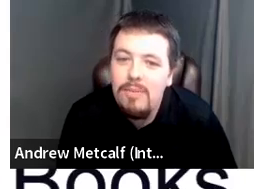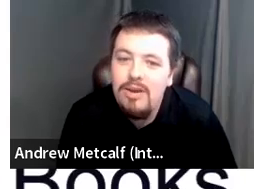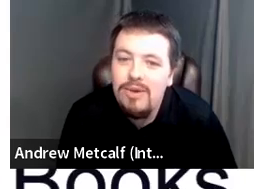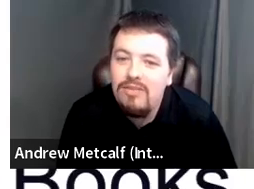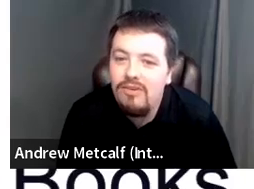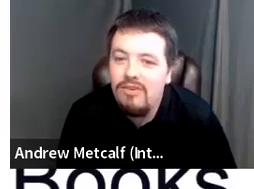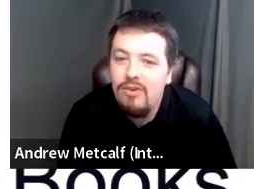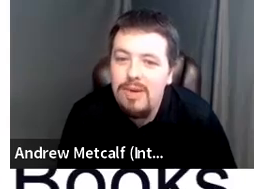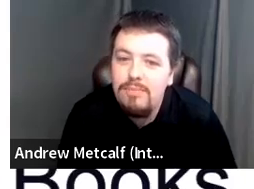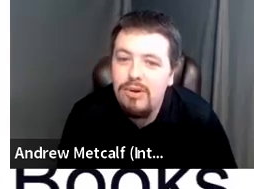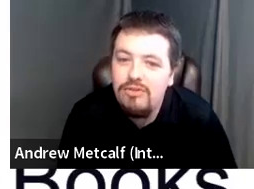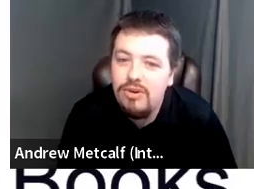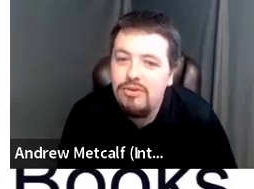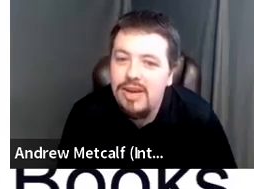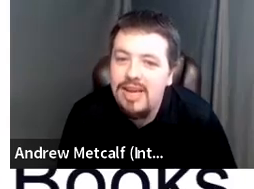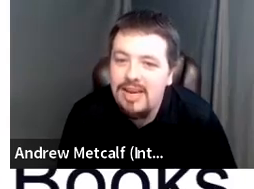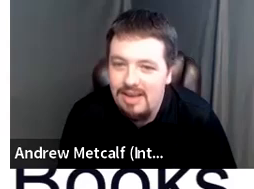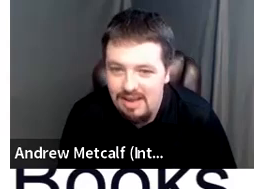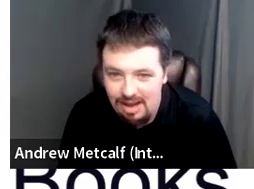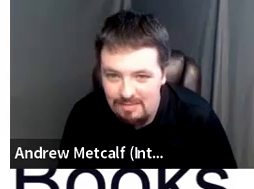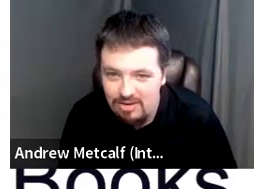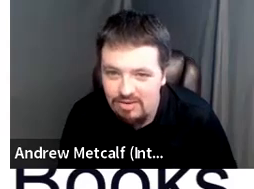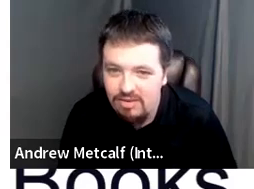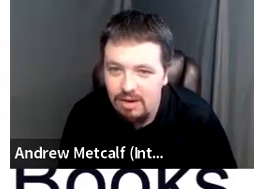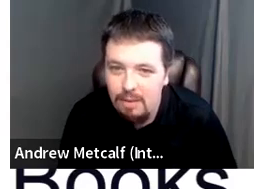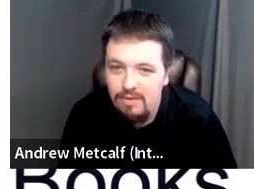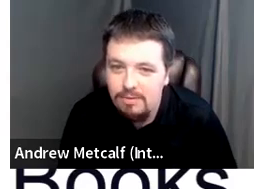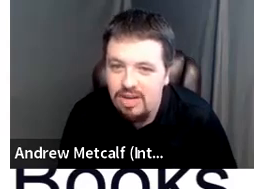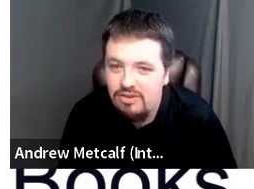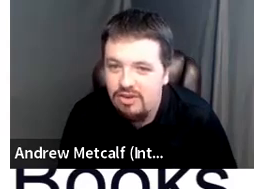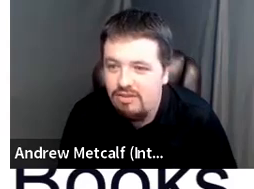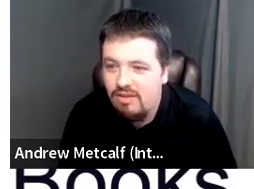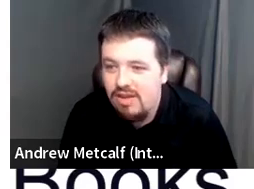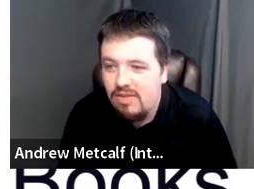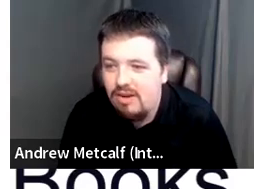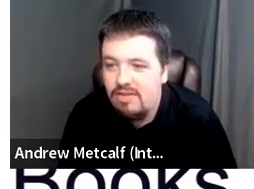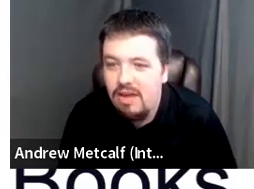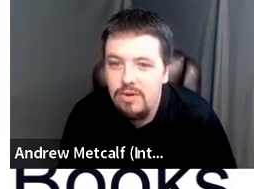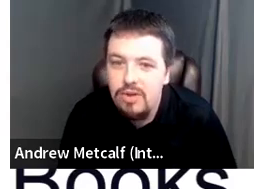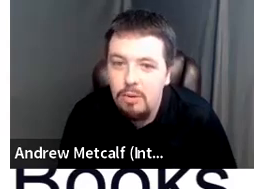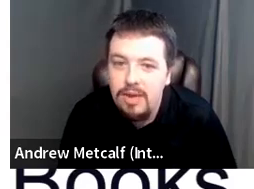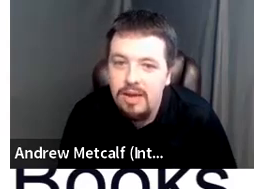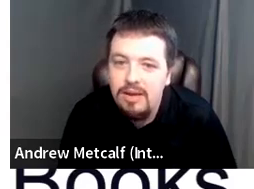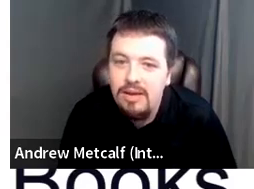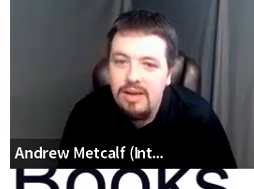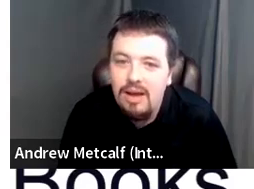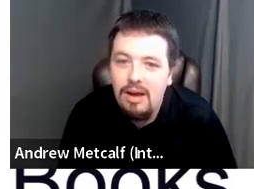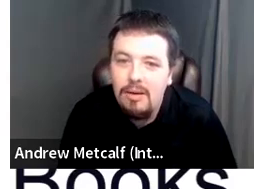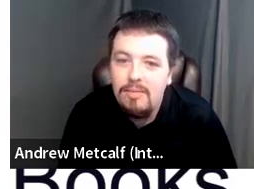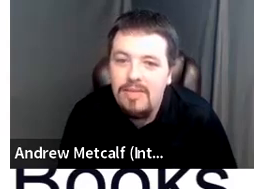There's so many resources. There's so many books you can read. Here's just a couple suggestions. There's Deaf